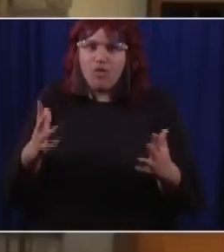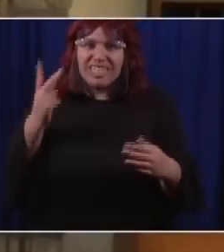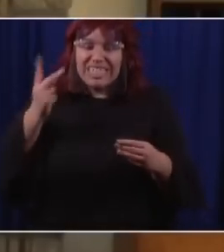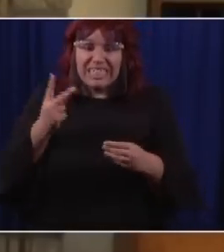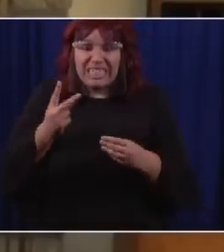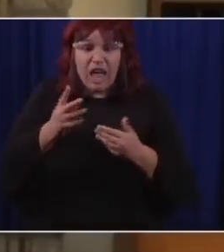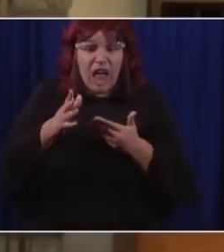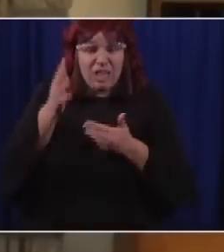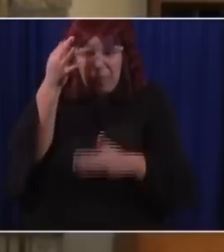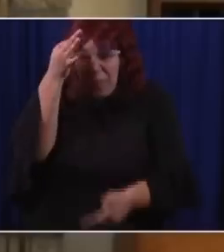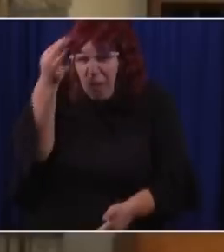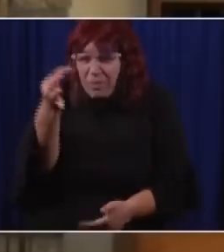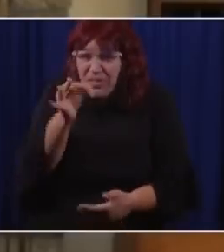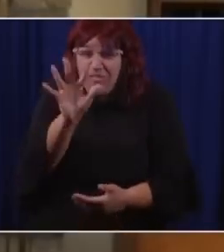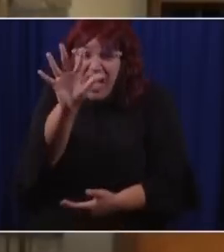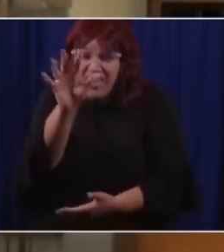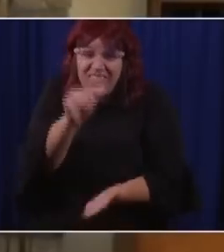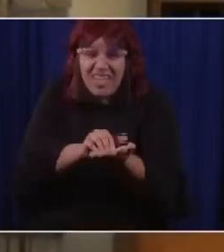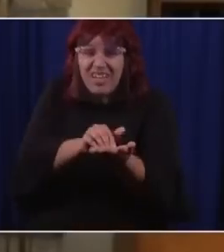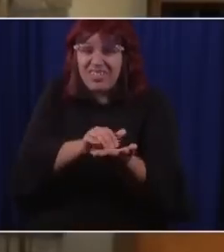can tell us about what's next?